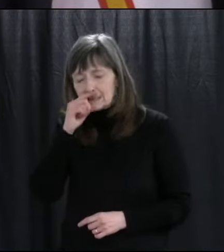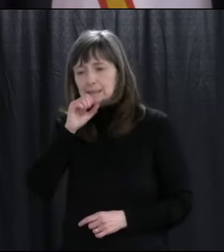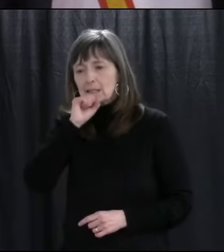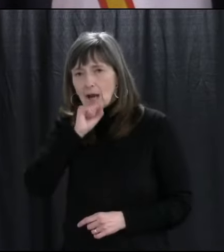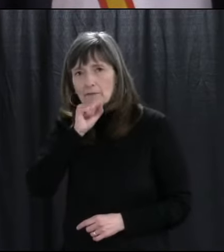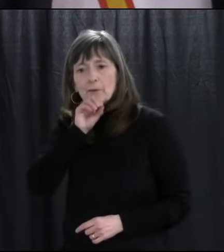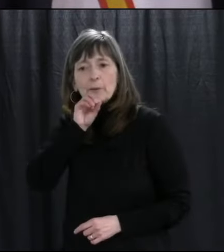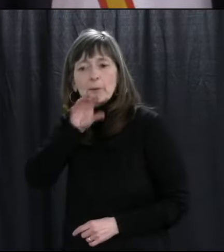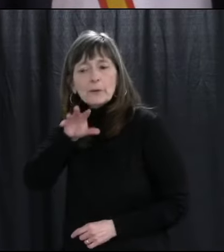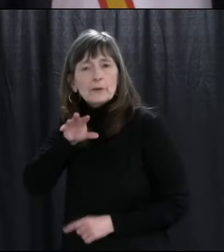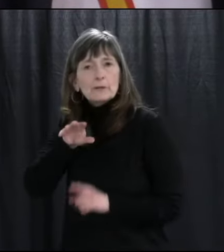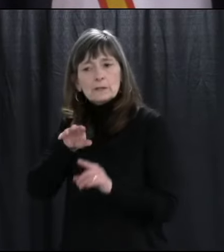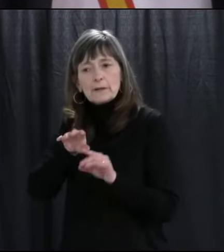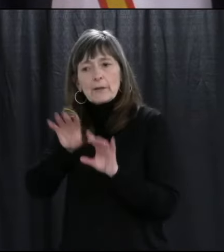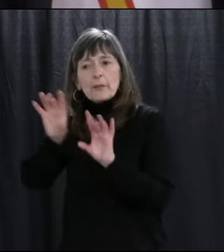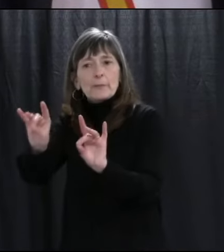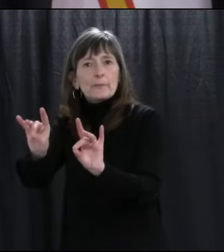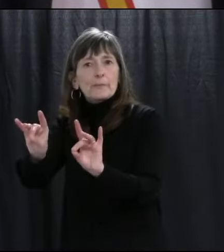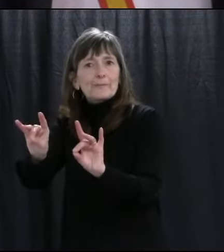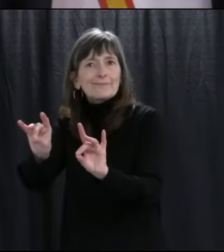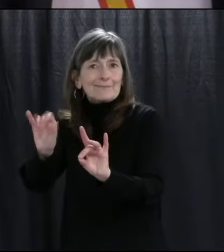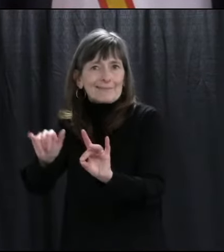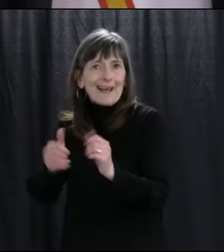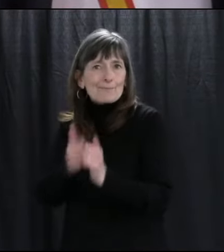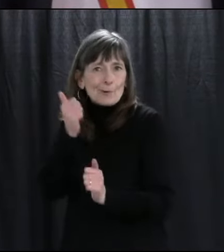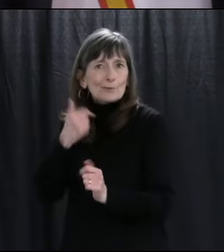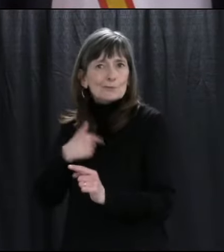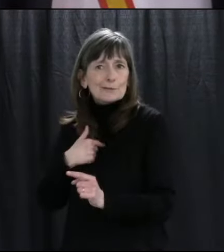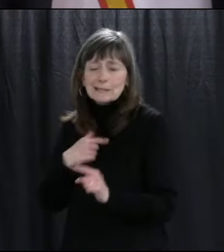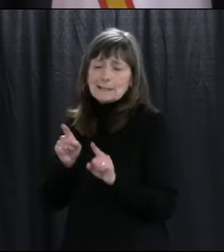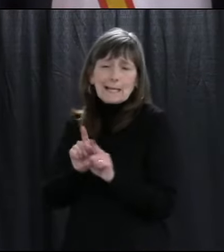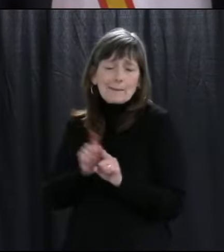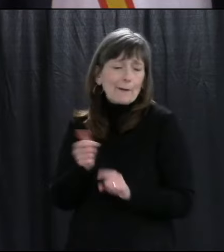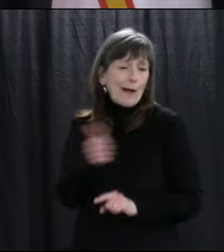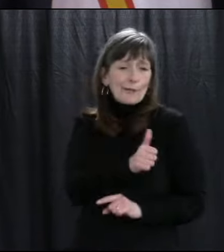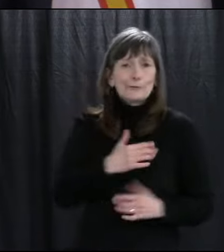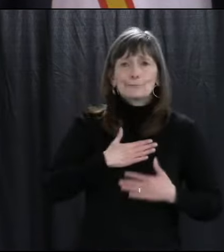the same precautions that we put in place for most respiratory viruses.